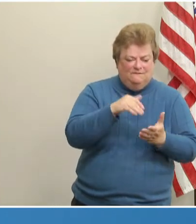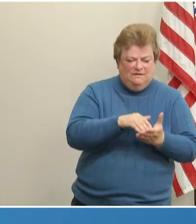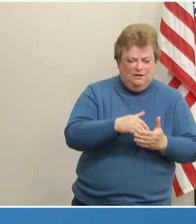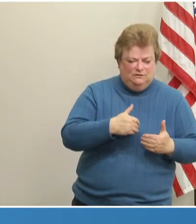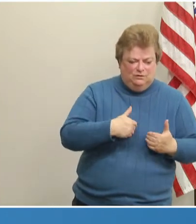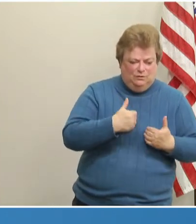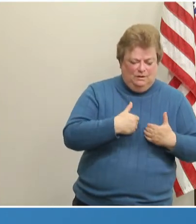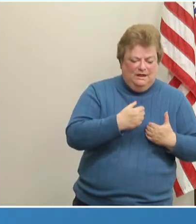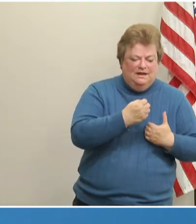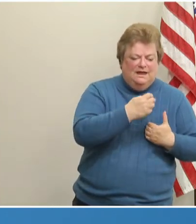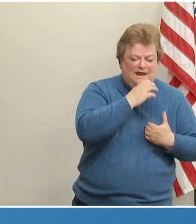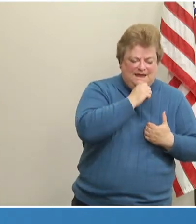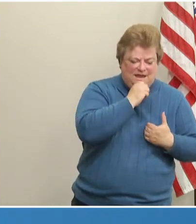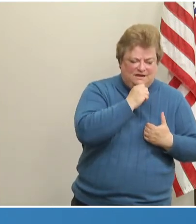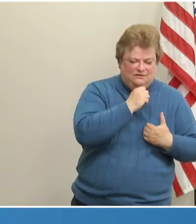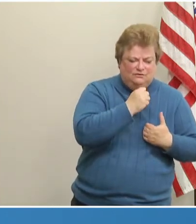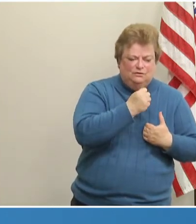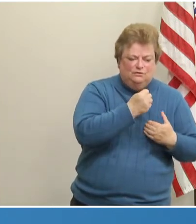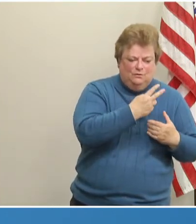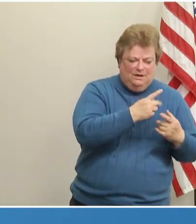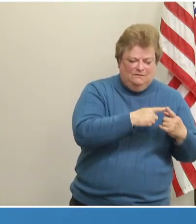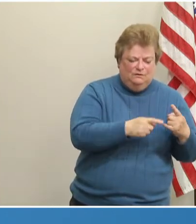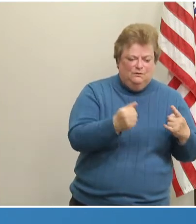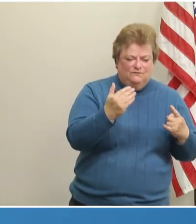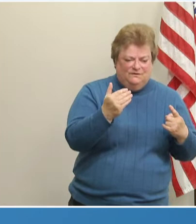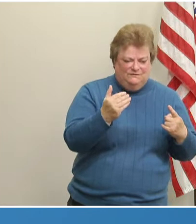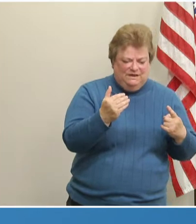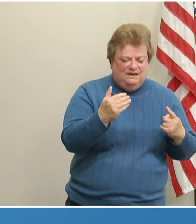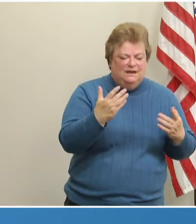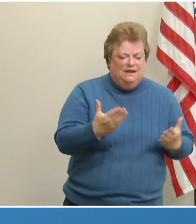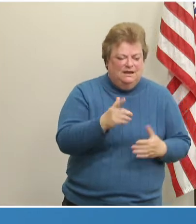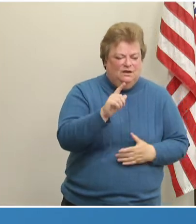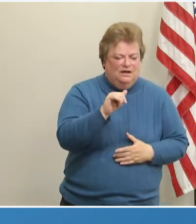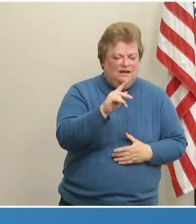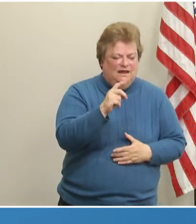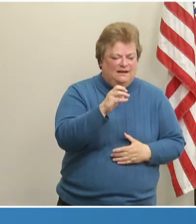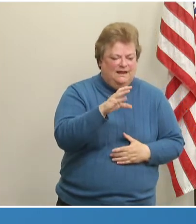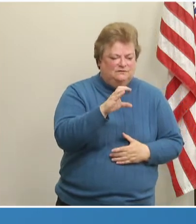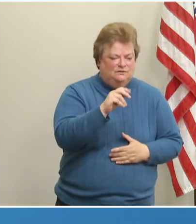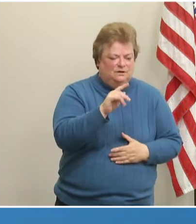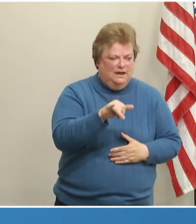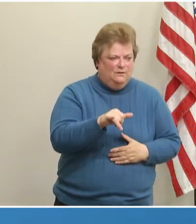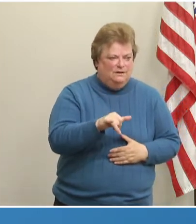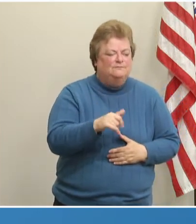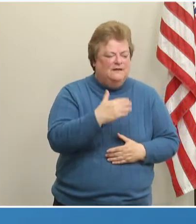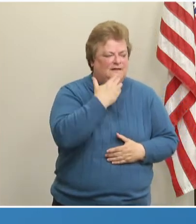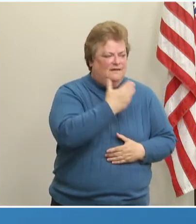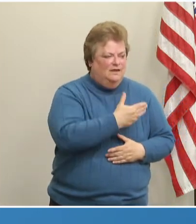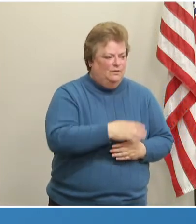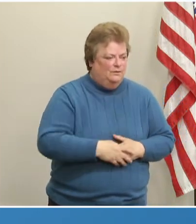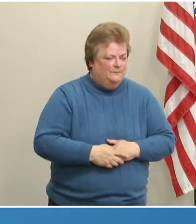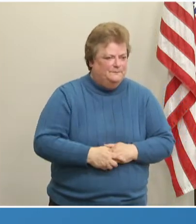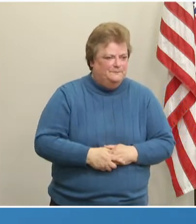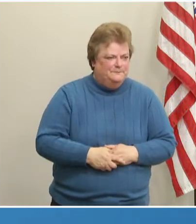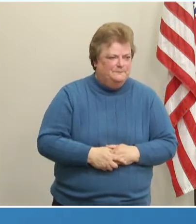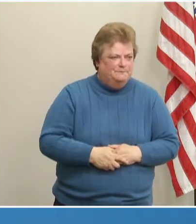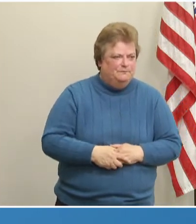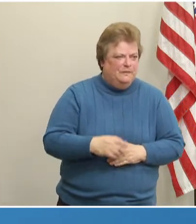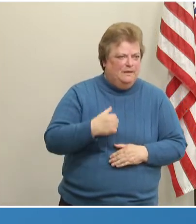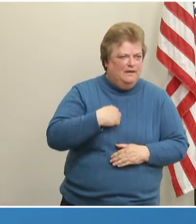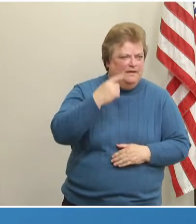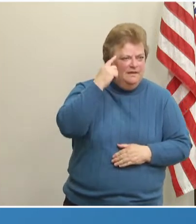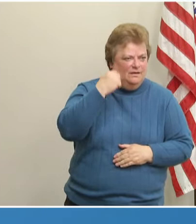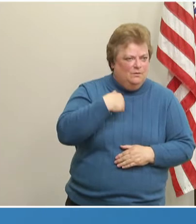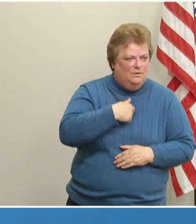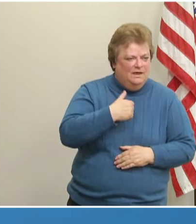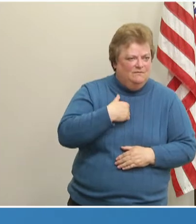used 12 to 15, through the age of 15 in Lancaster County. Thank you. Mm-hmm. I think we have one more